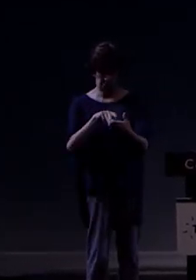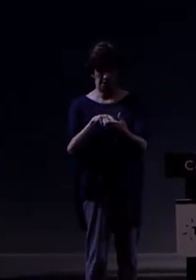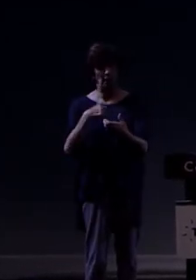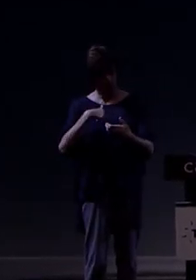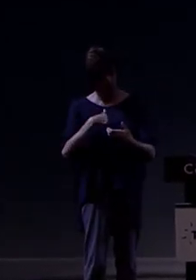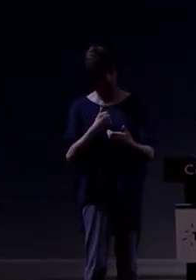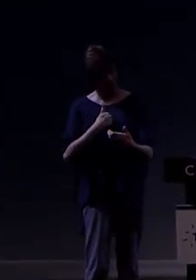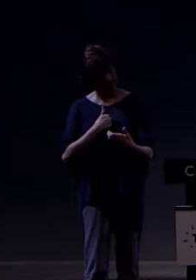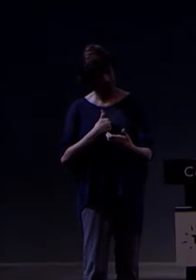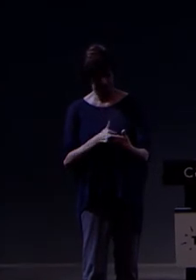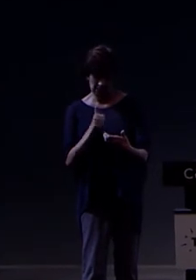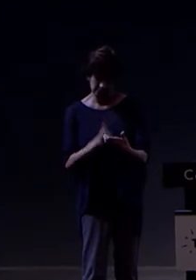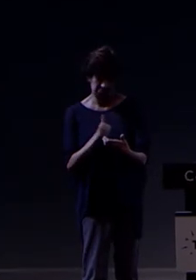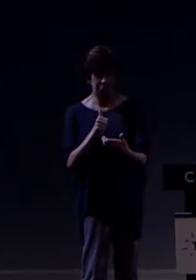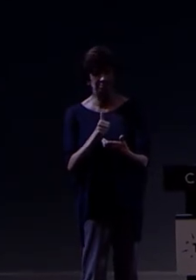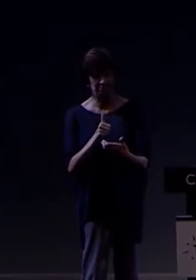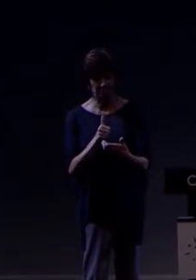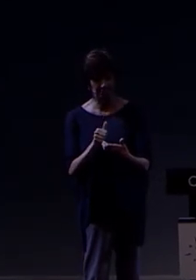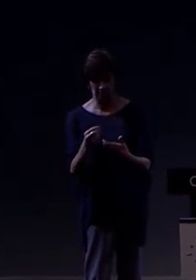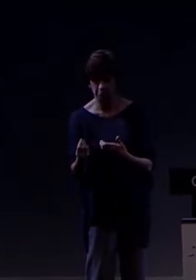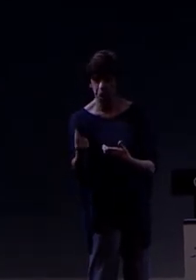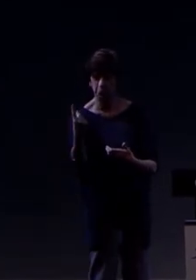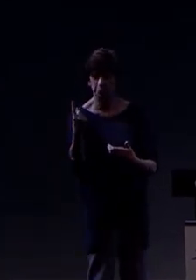will through our media.